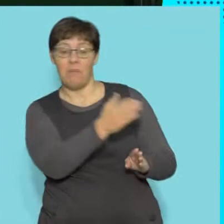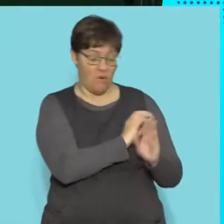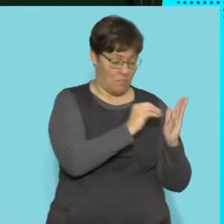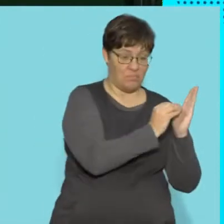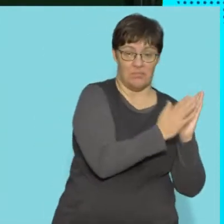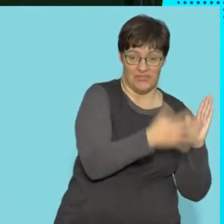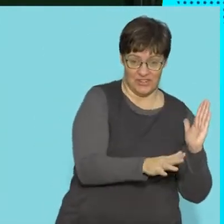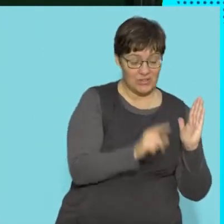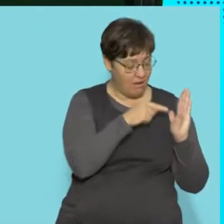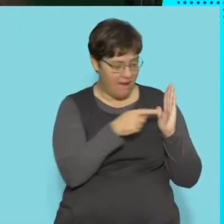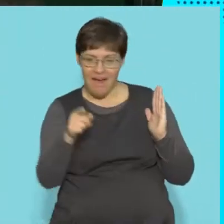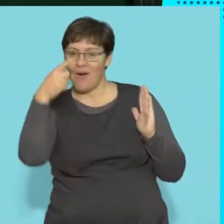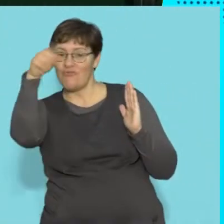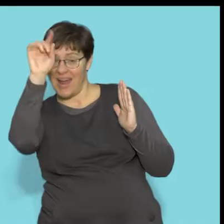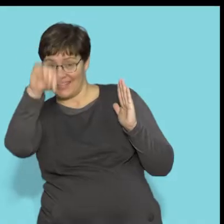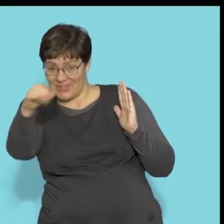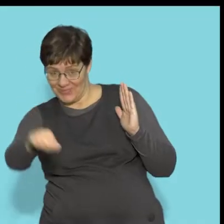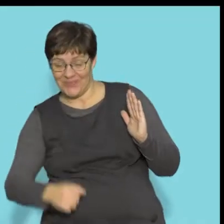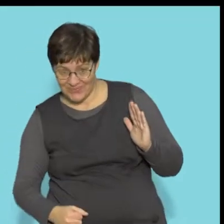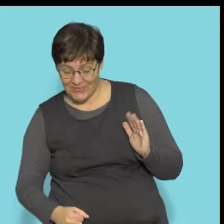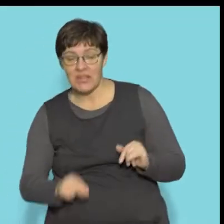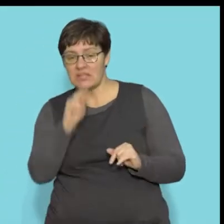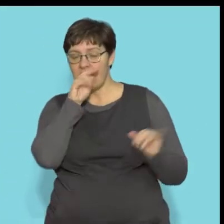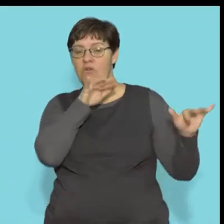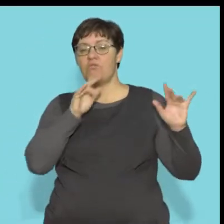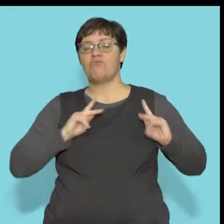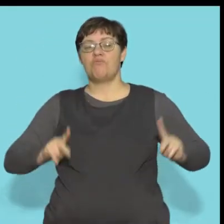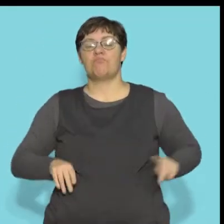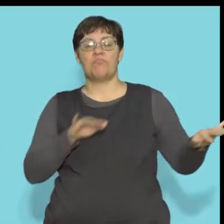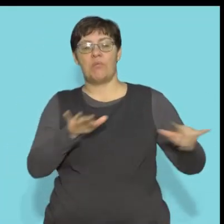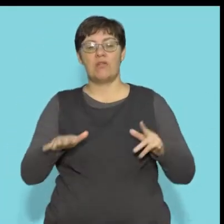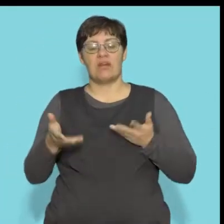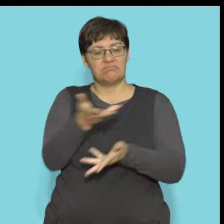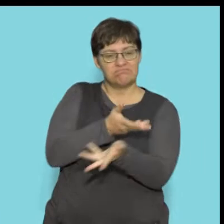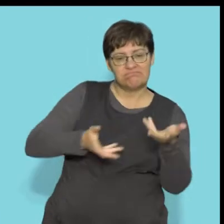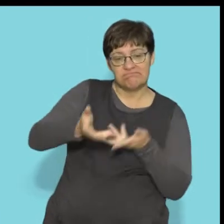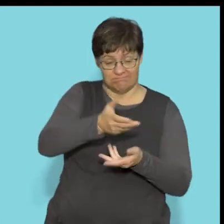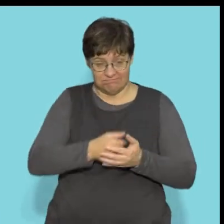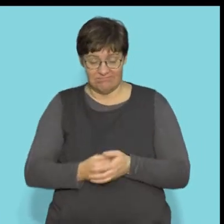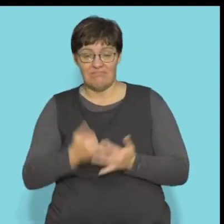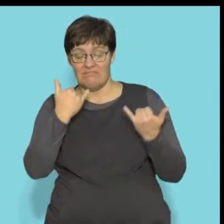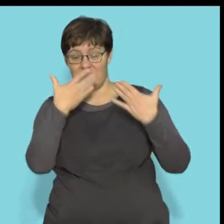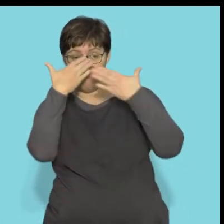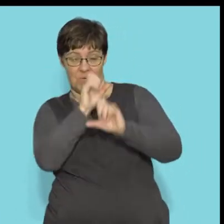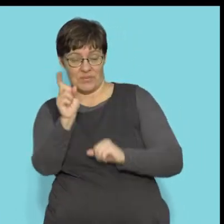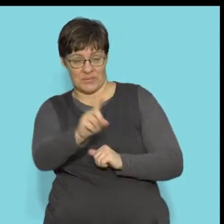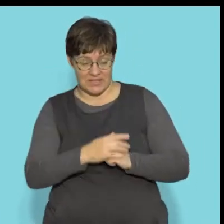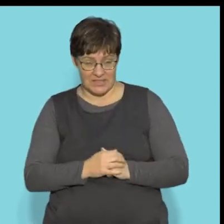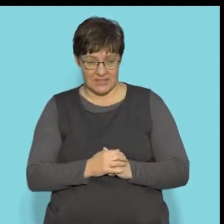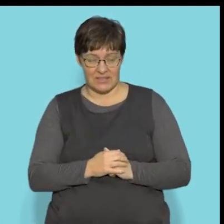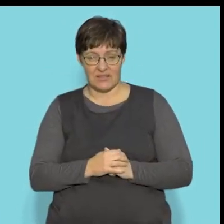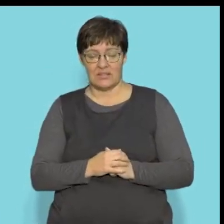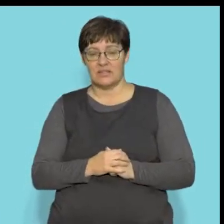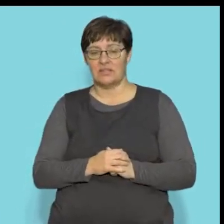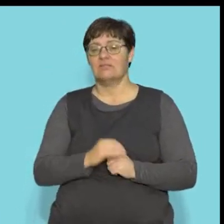to you. So this is what we're doing, human populations and interactions, and now we're focusing